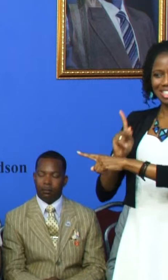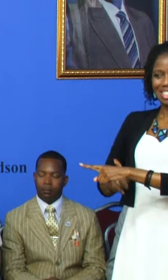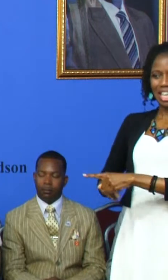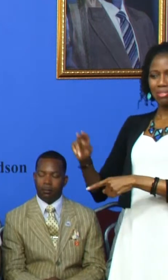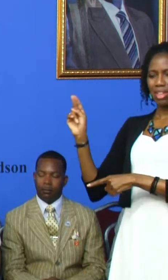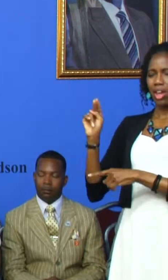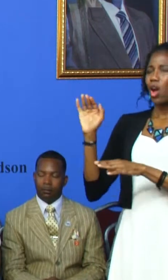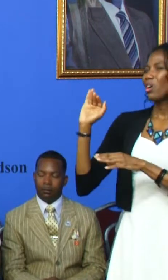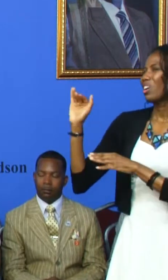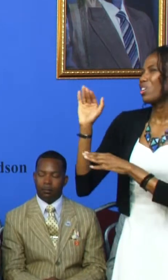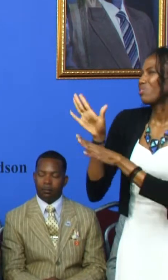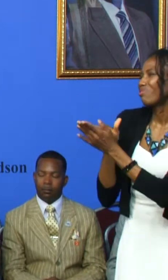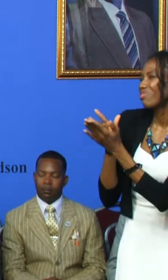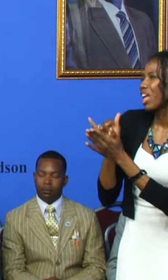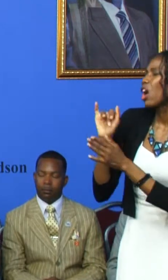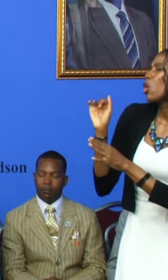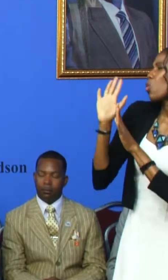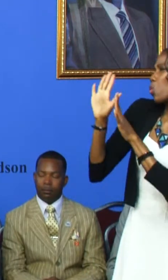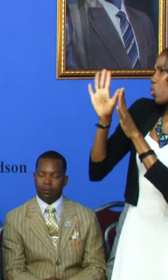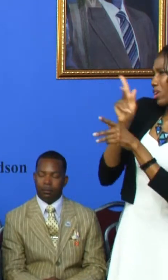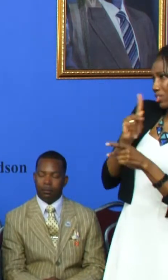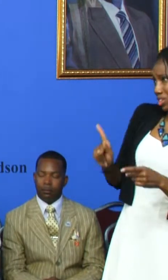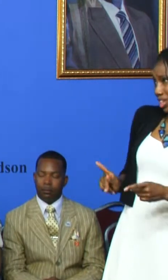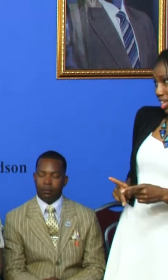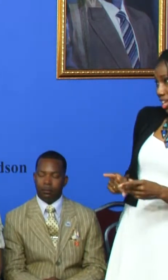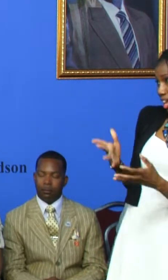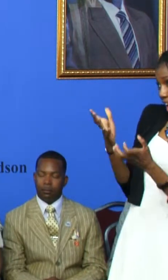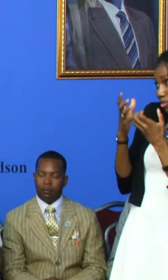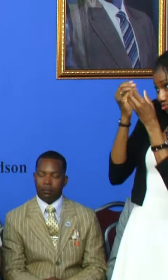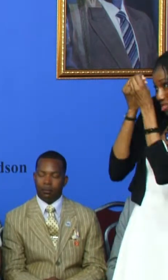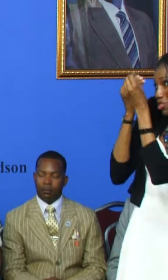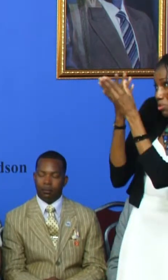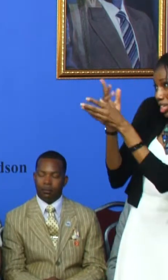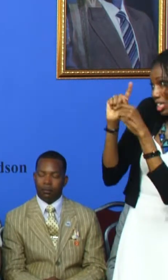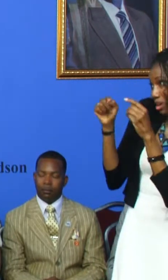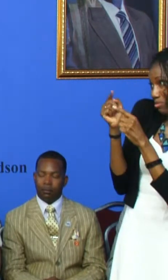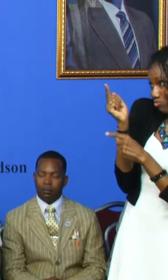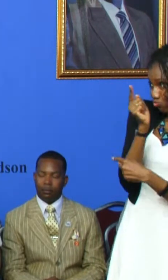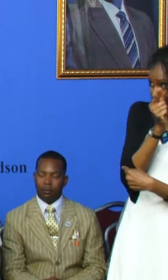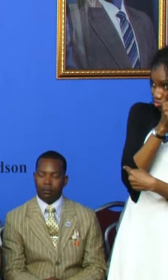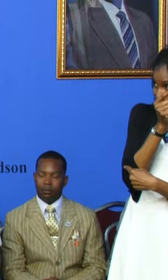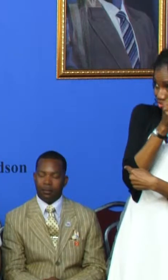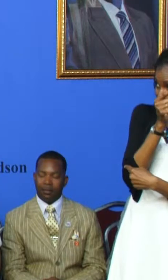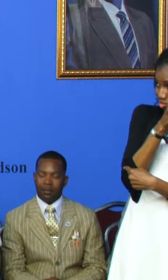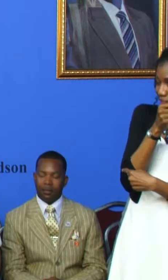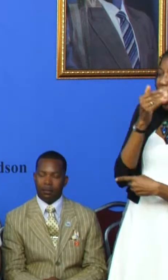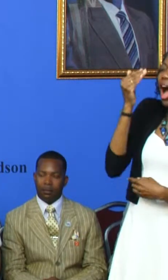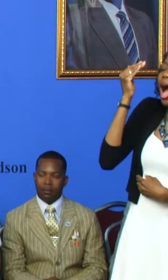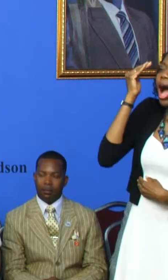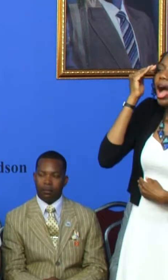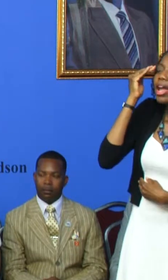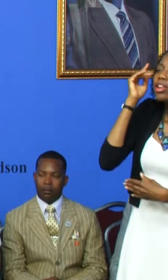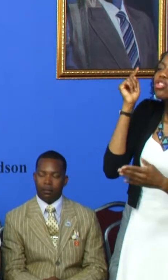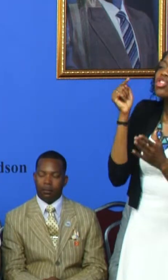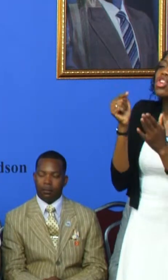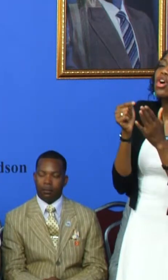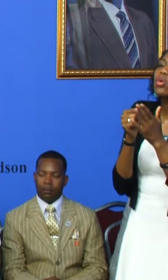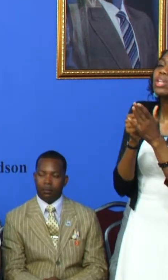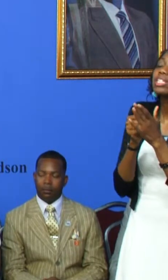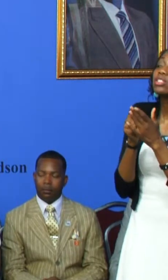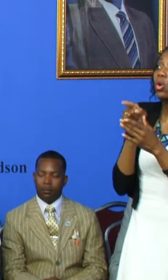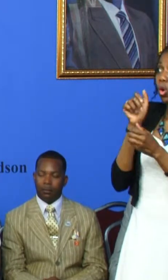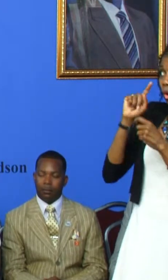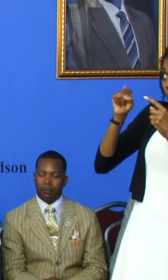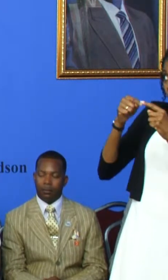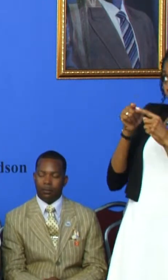If it pleased the king, I just thought I would tell you that I noticed that every time